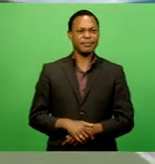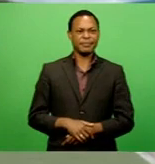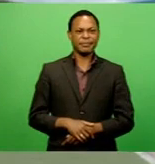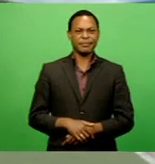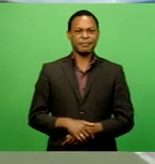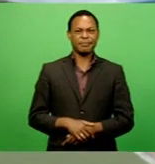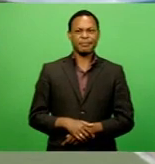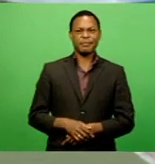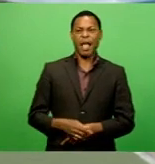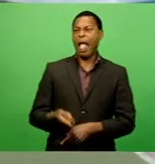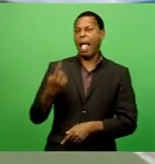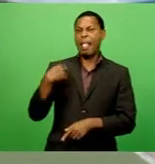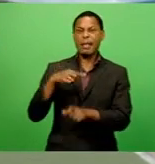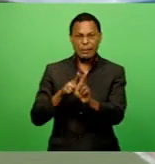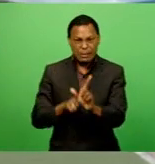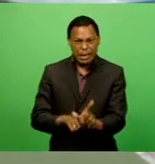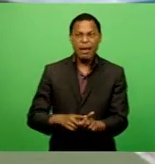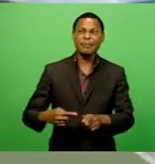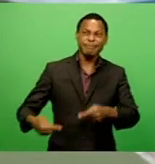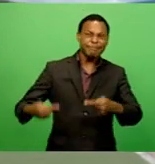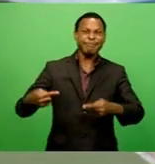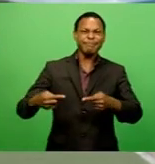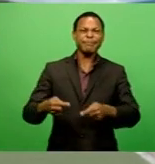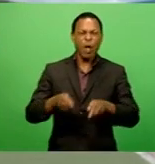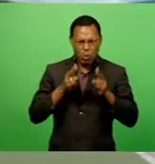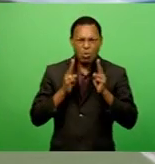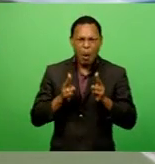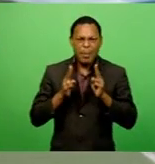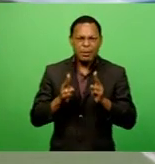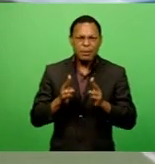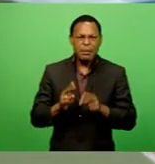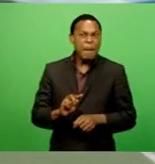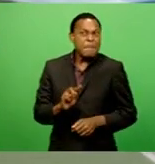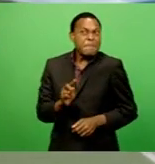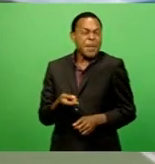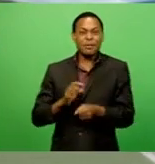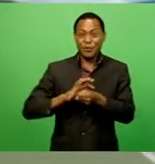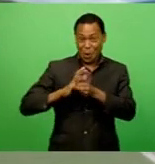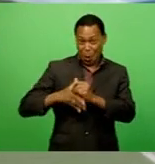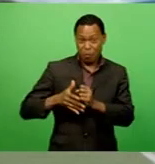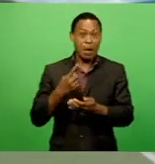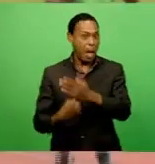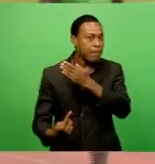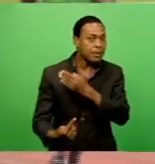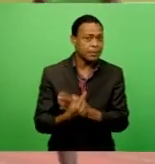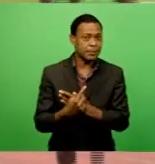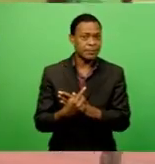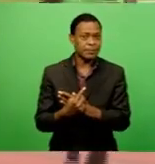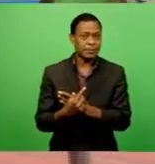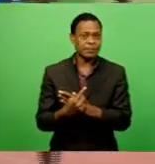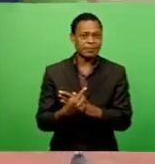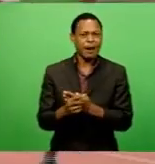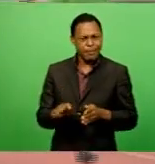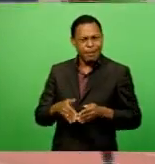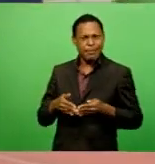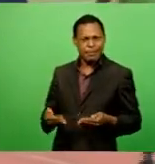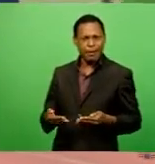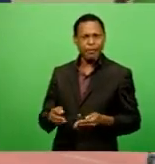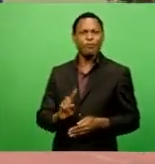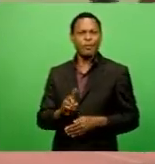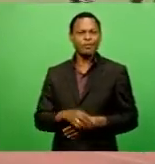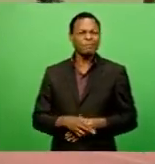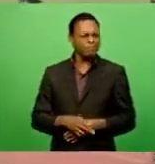time last year we were competing as normally, but due to COVID and all the restrictions that we have now, the year has been